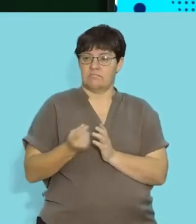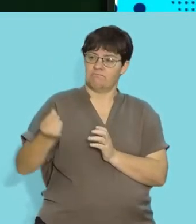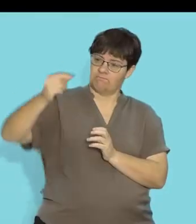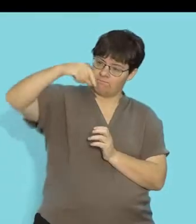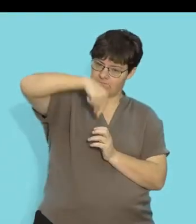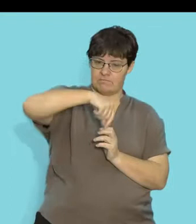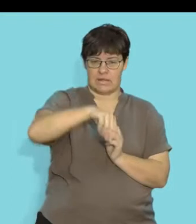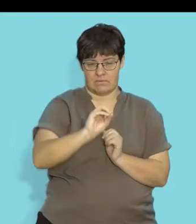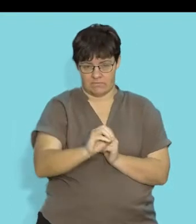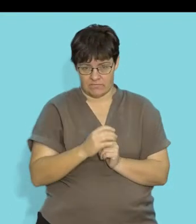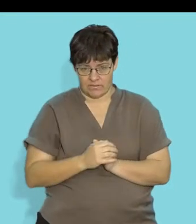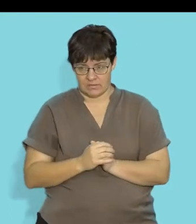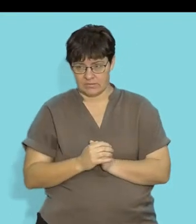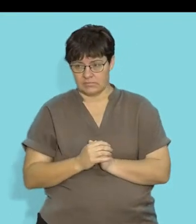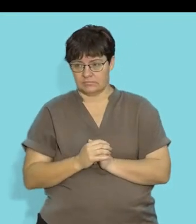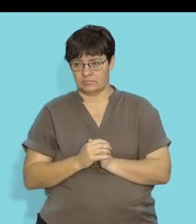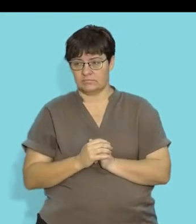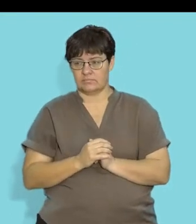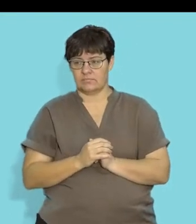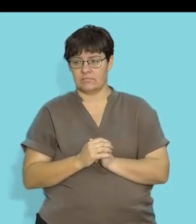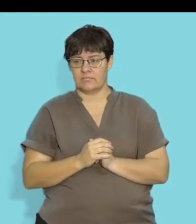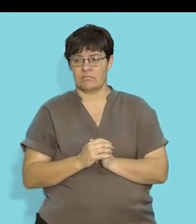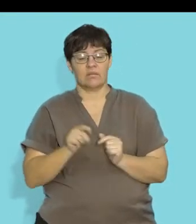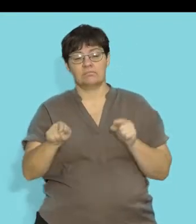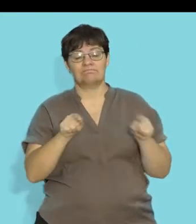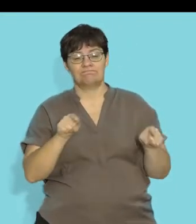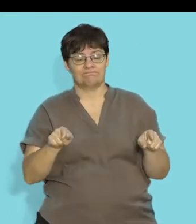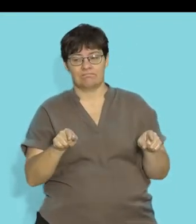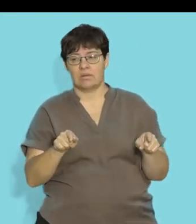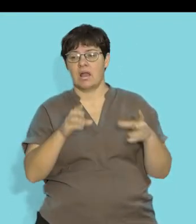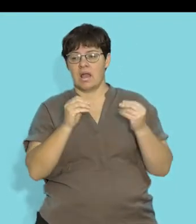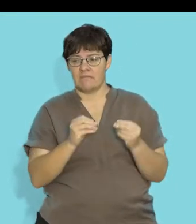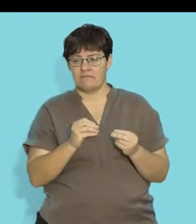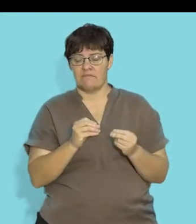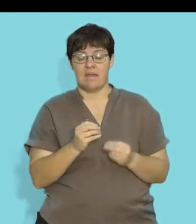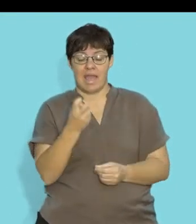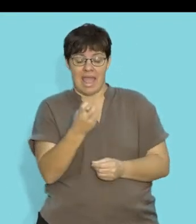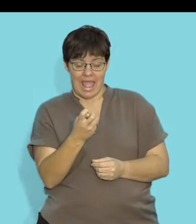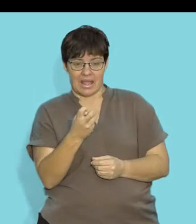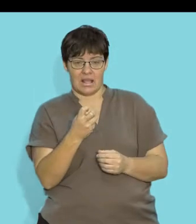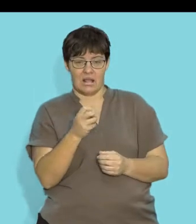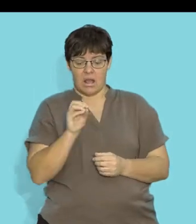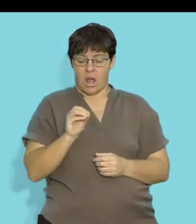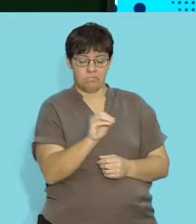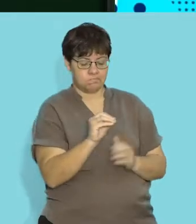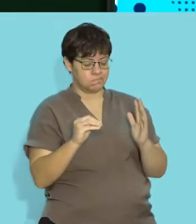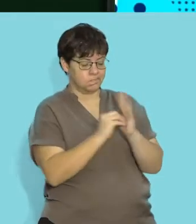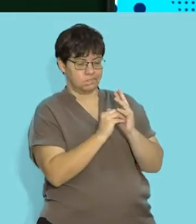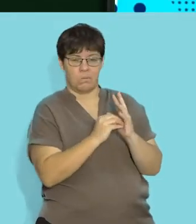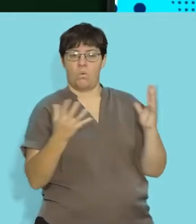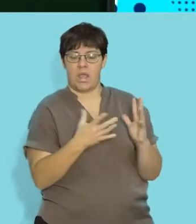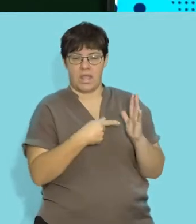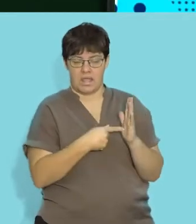tube. And finally, which structure houses the fertilized egg? So guys, remember that